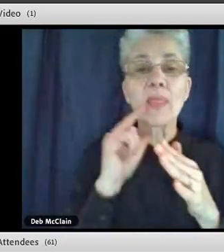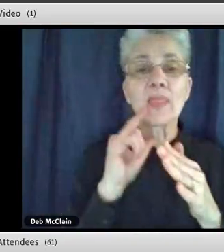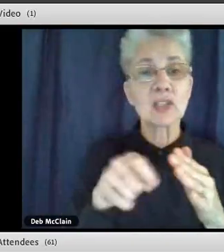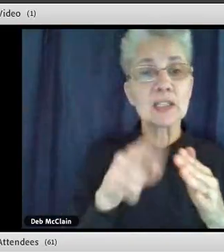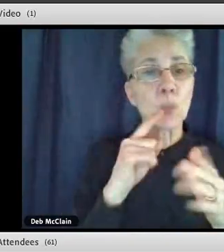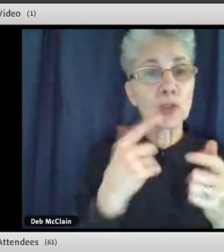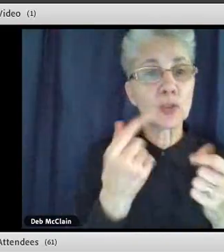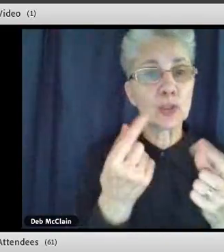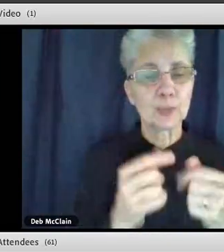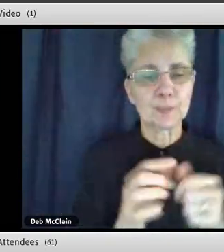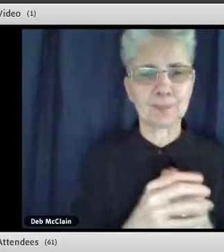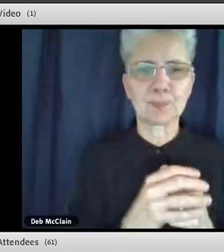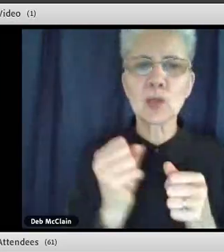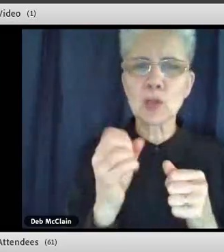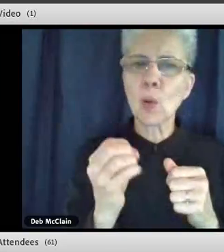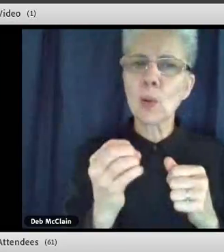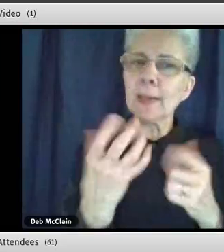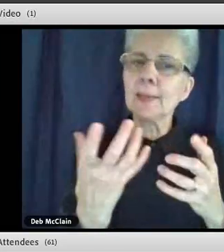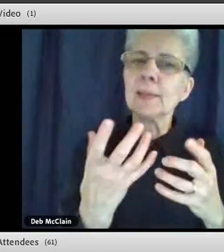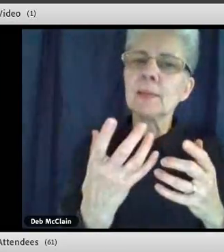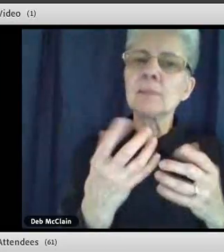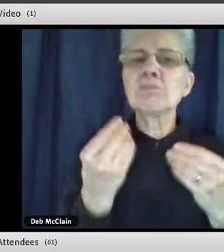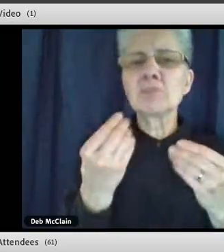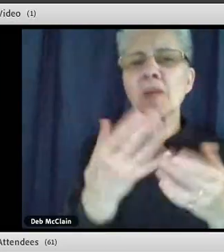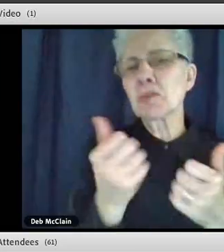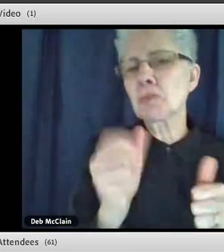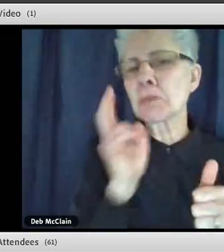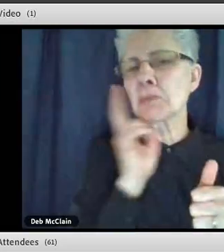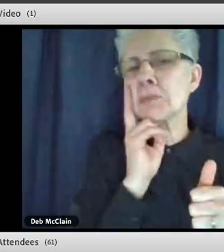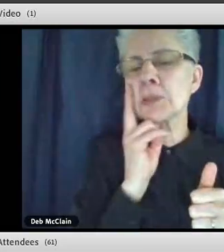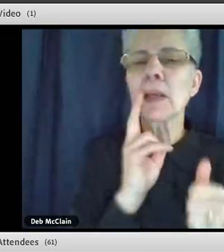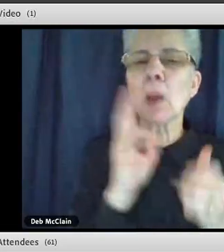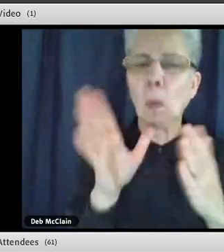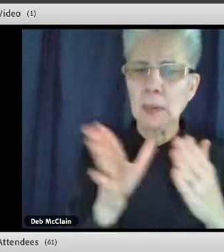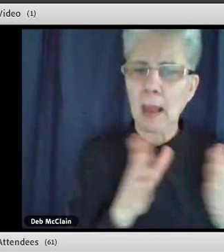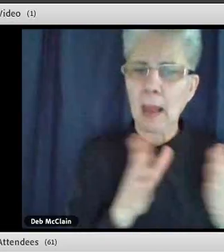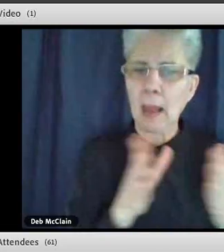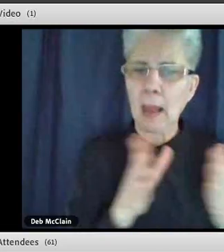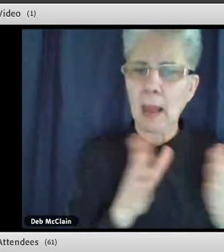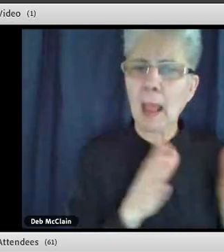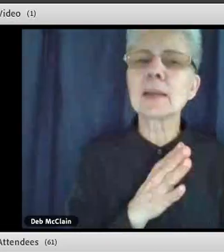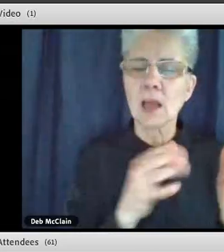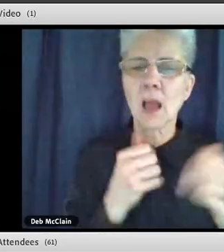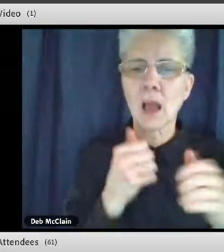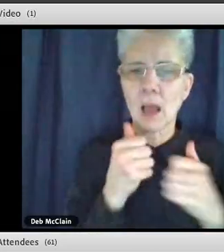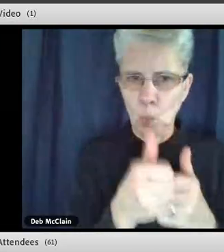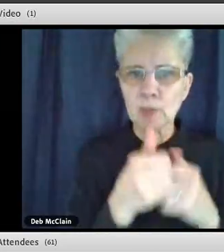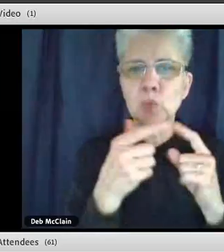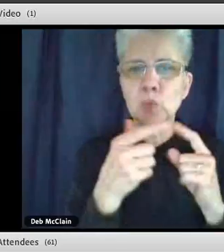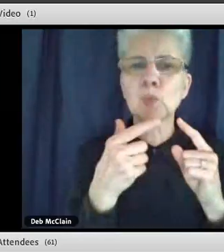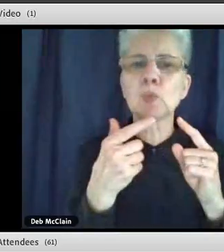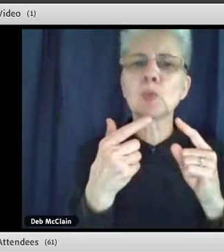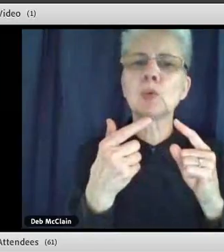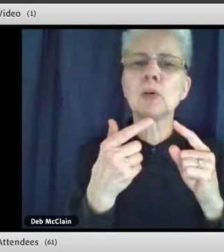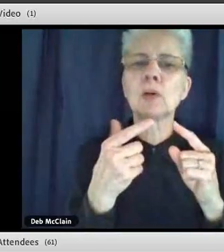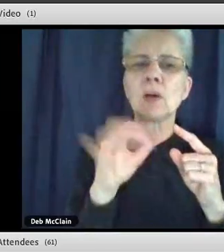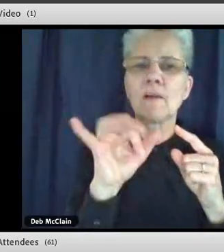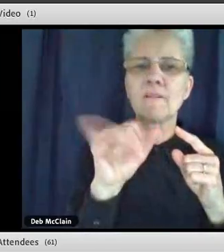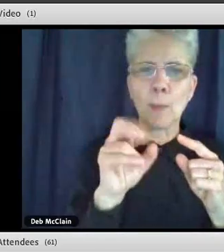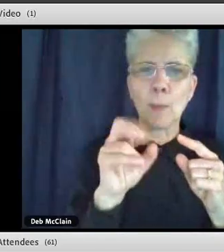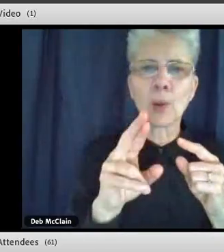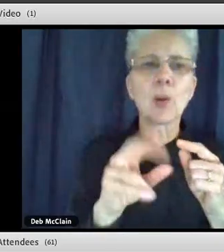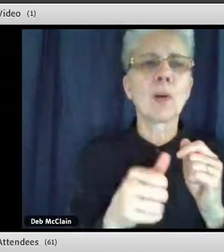etc. So, give it a try. It's organized according to Ferber, which